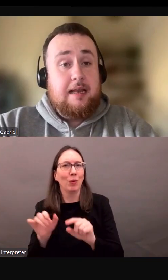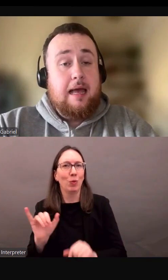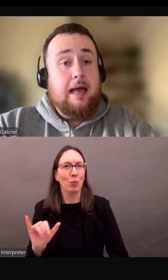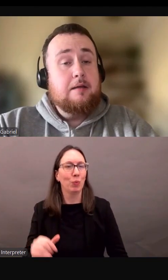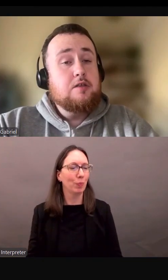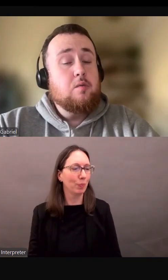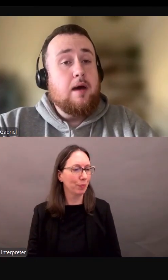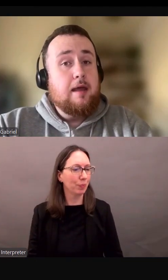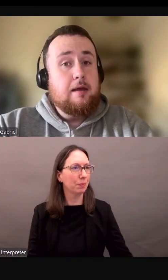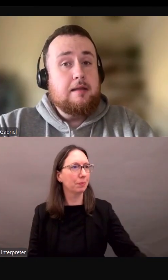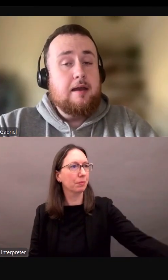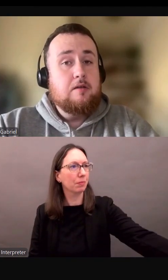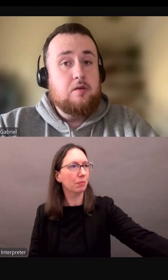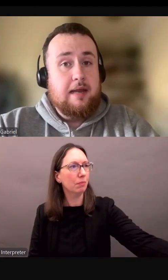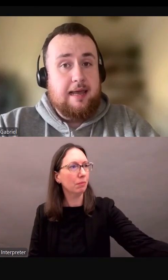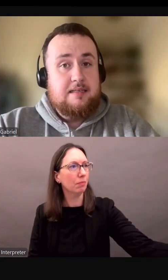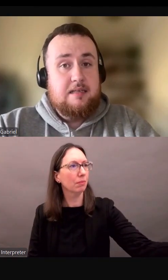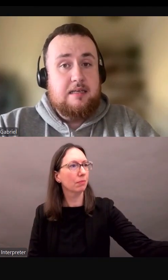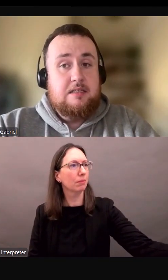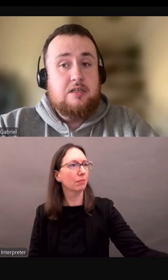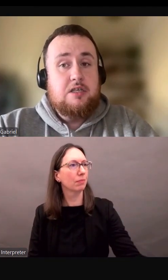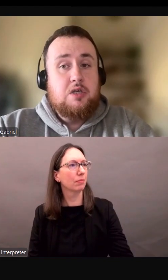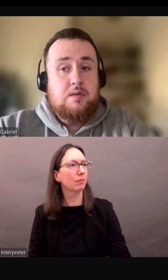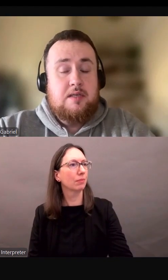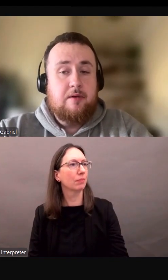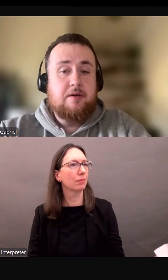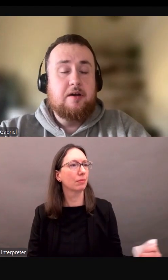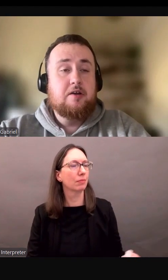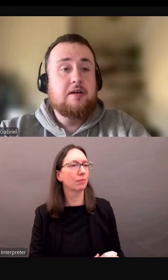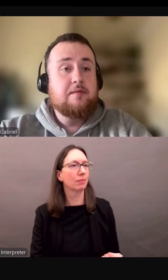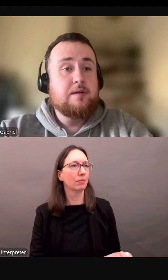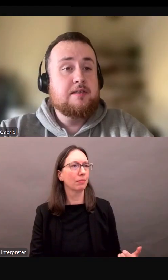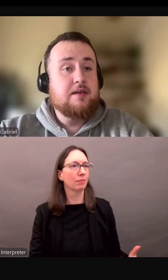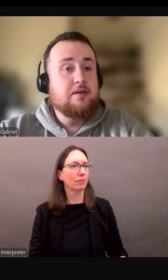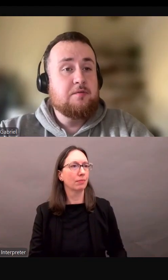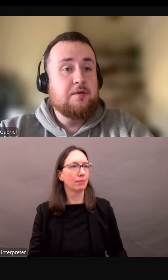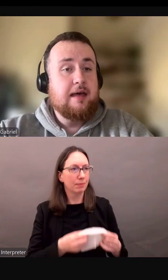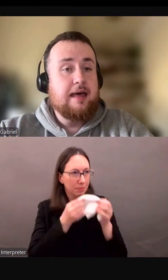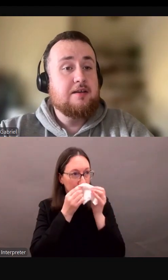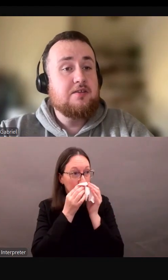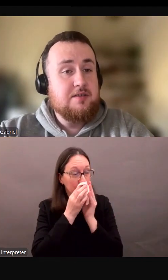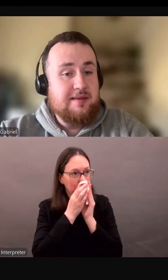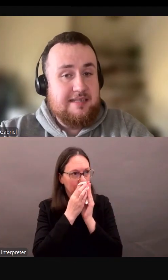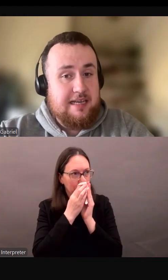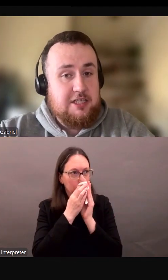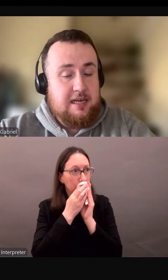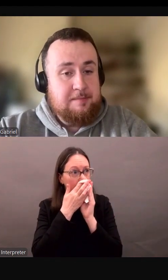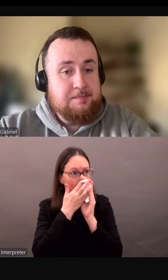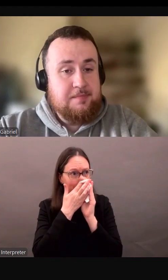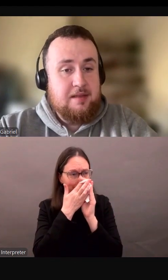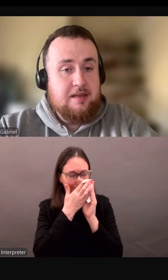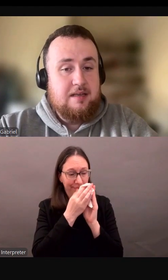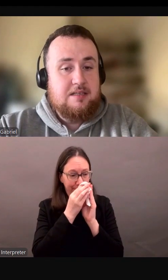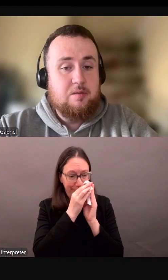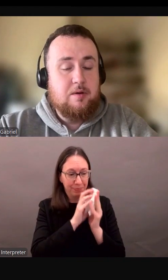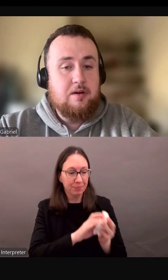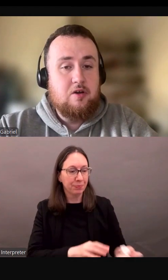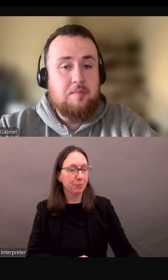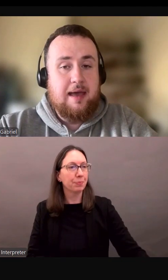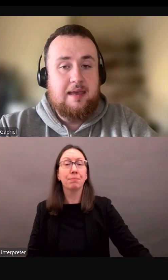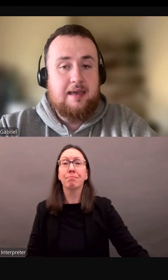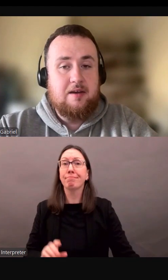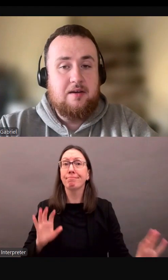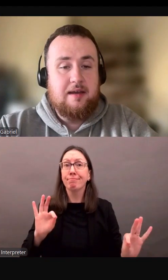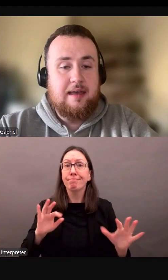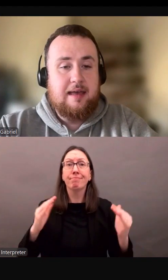Perfect. So what I thought I'll do next is just to show some of our other levels of customization. So we're going to go